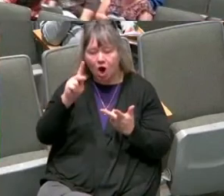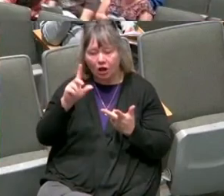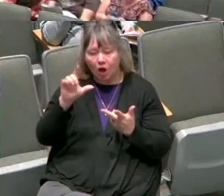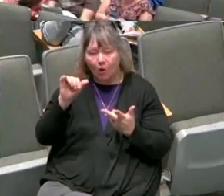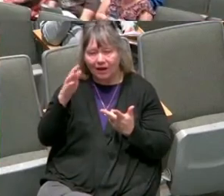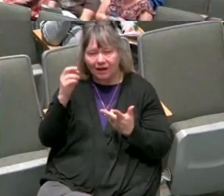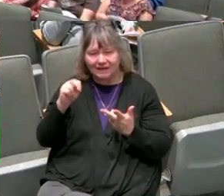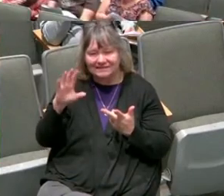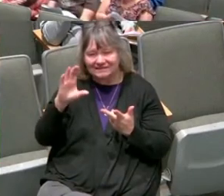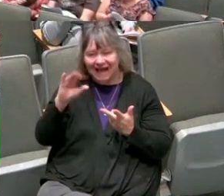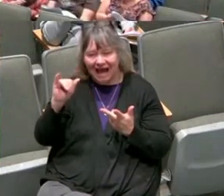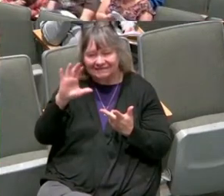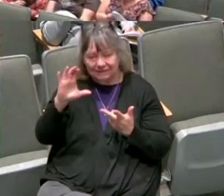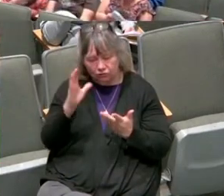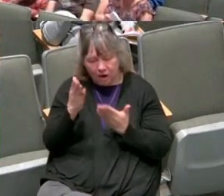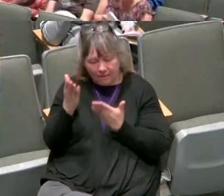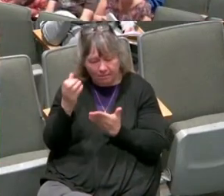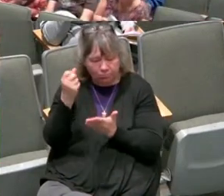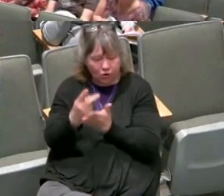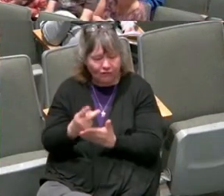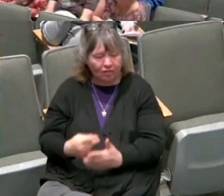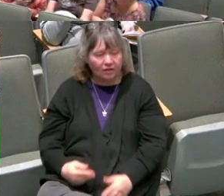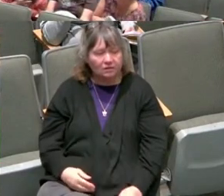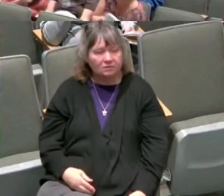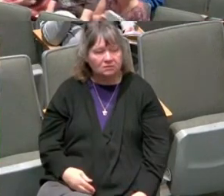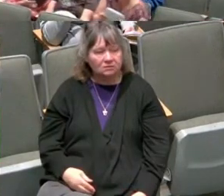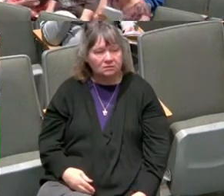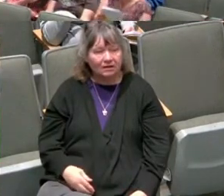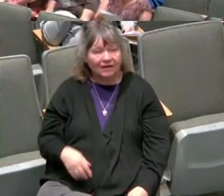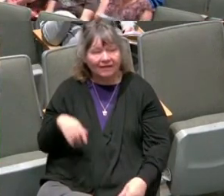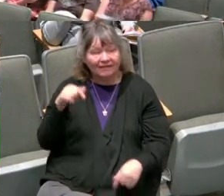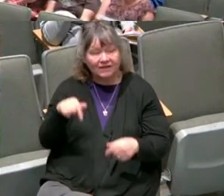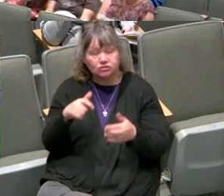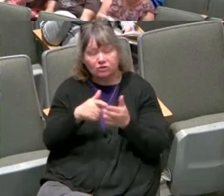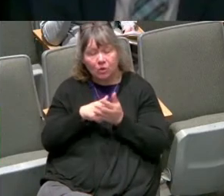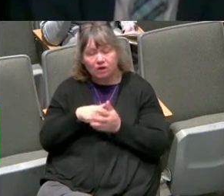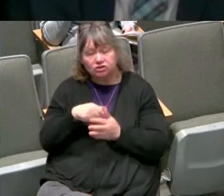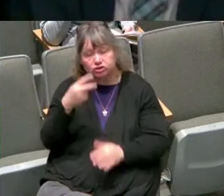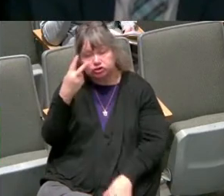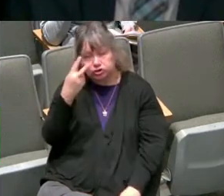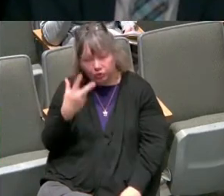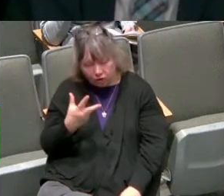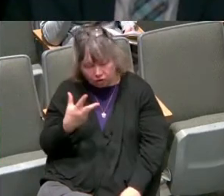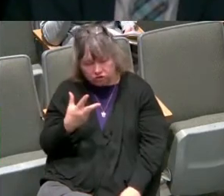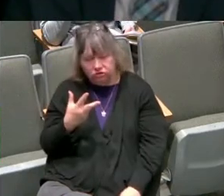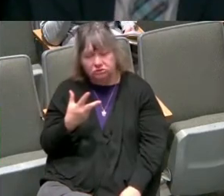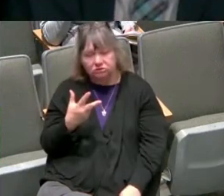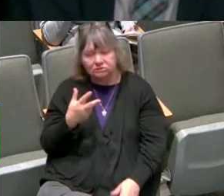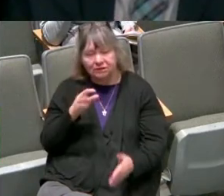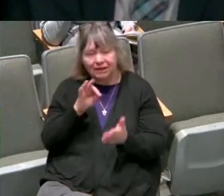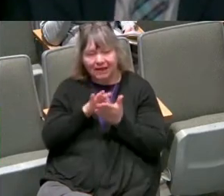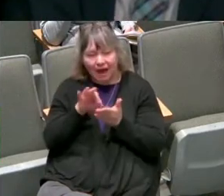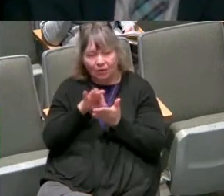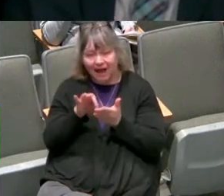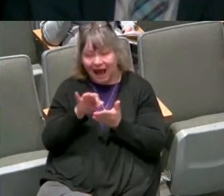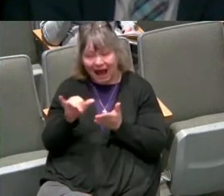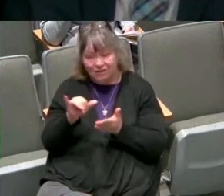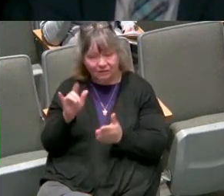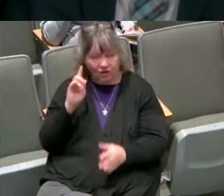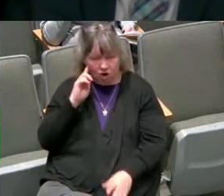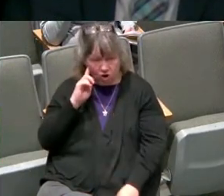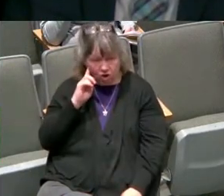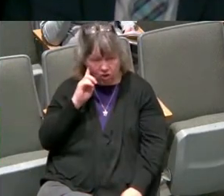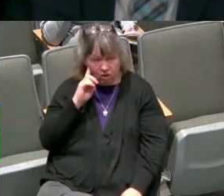cic recommends approval okay this requires two-thirds majority and as as we've heard